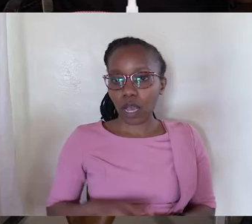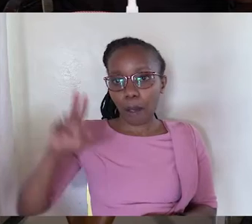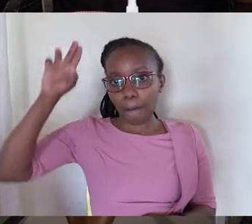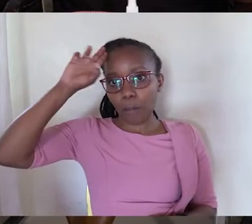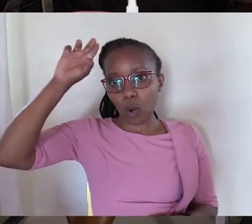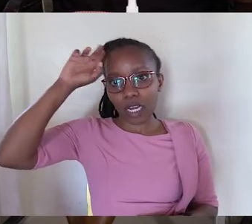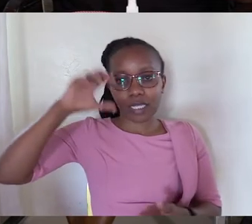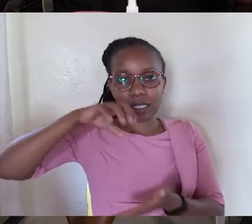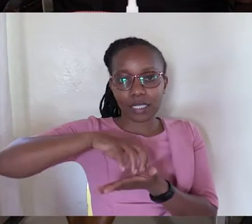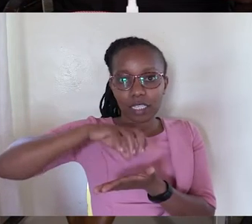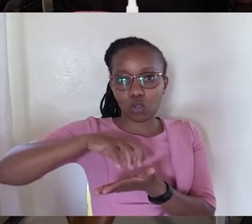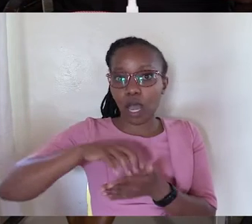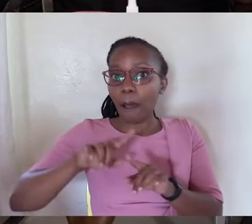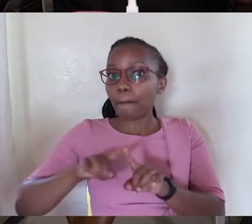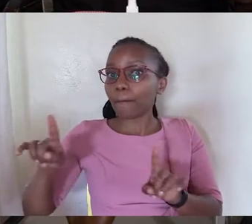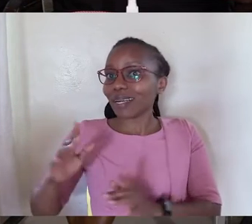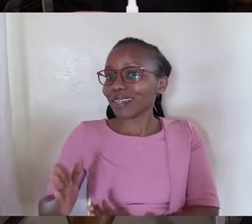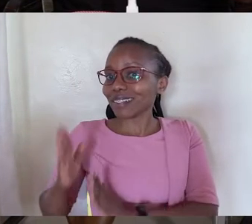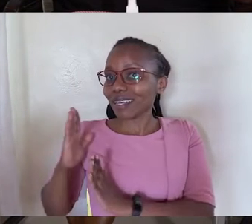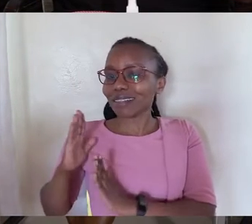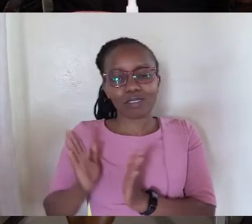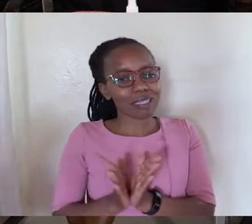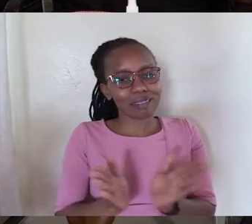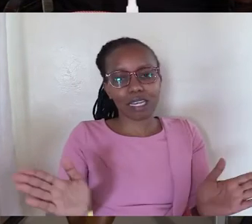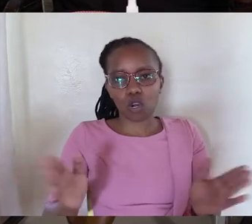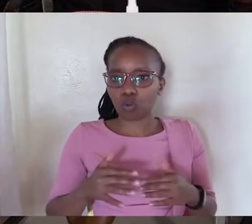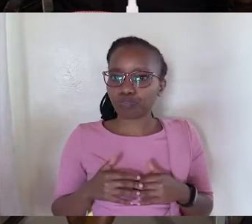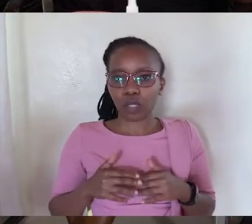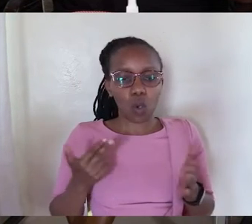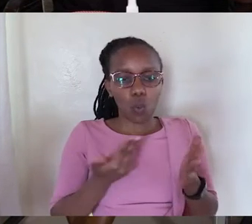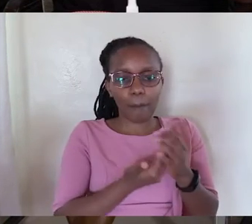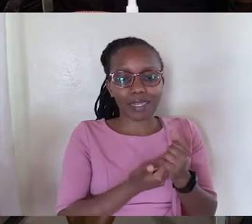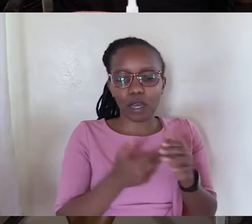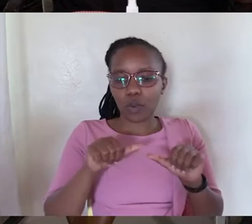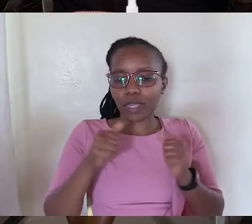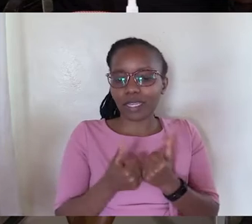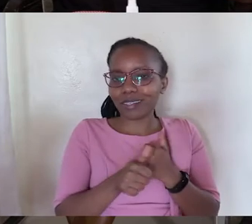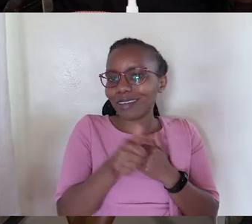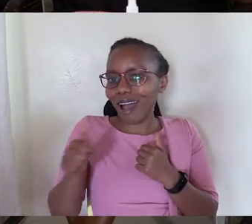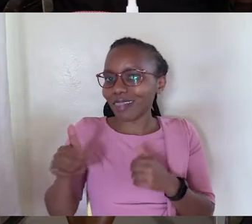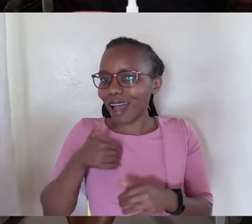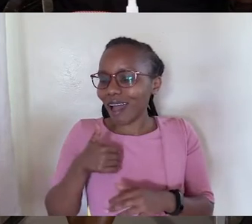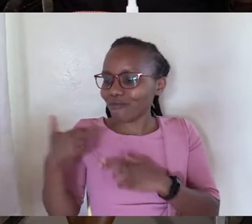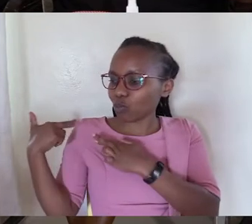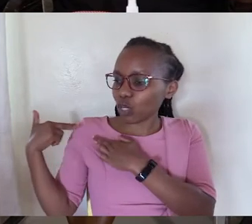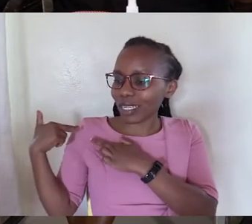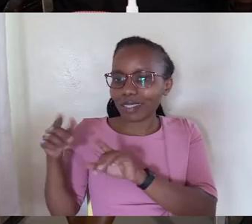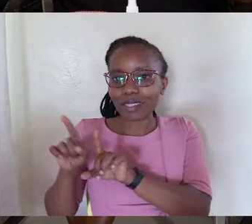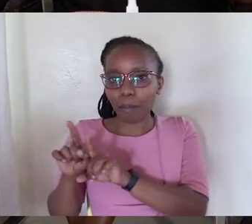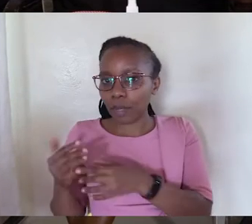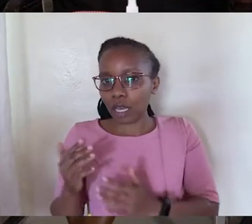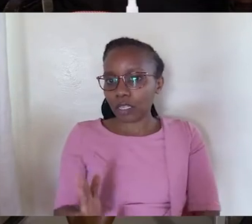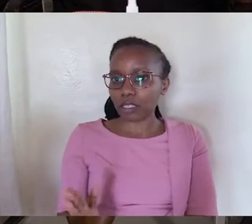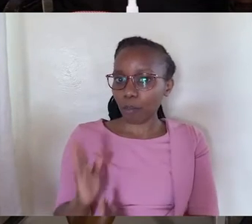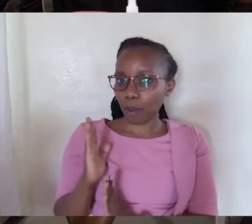station. But you know, security is holistic. That's why we partner with other agencies that have this mandate. Security is